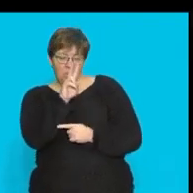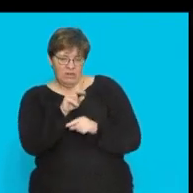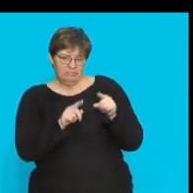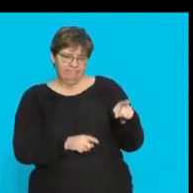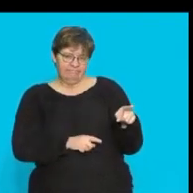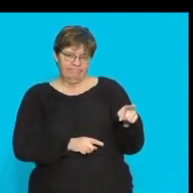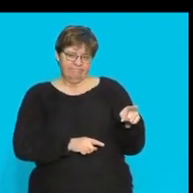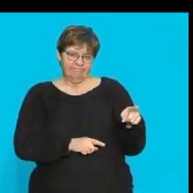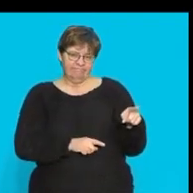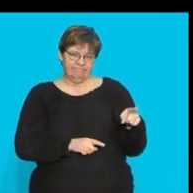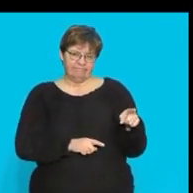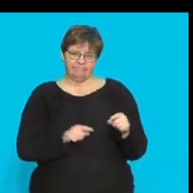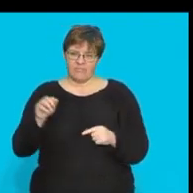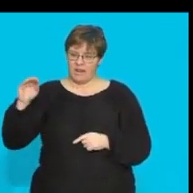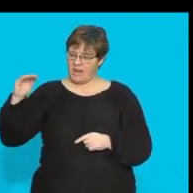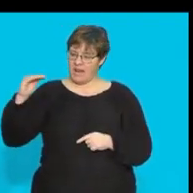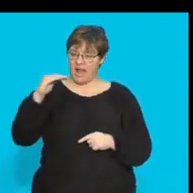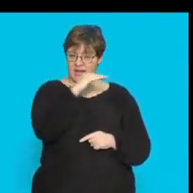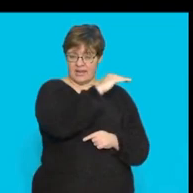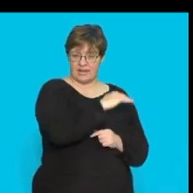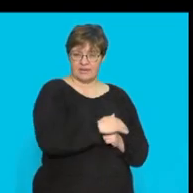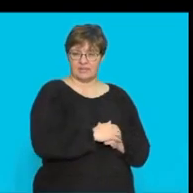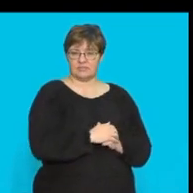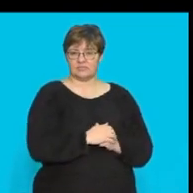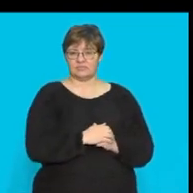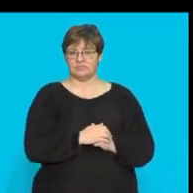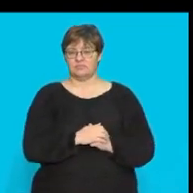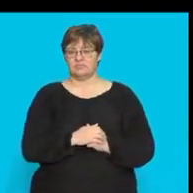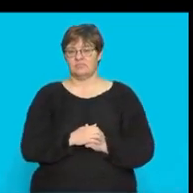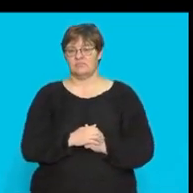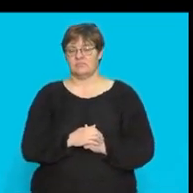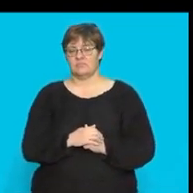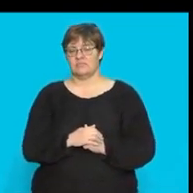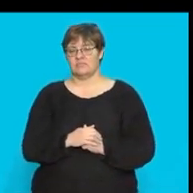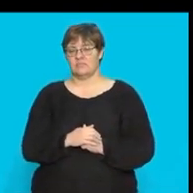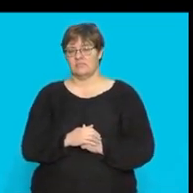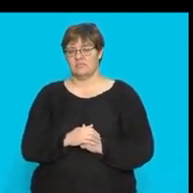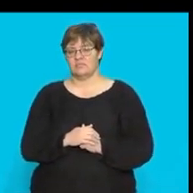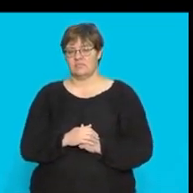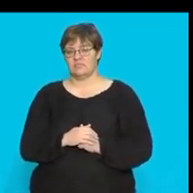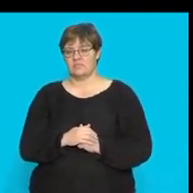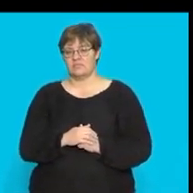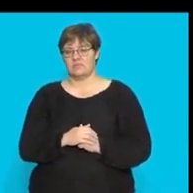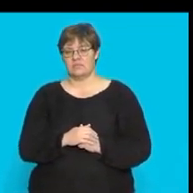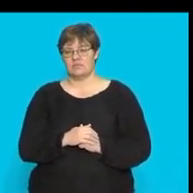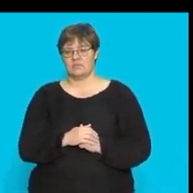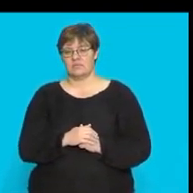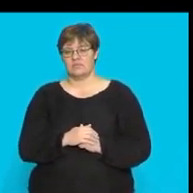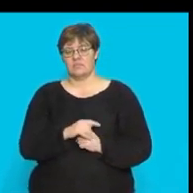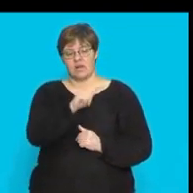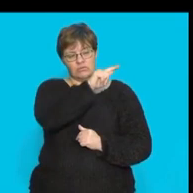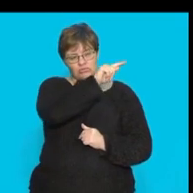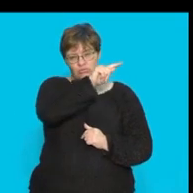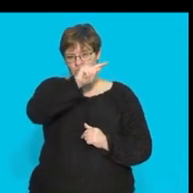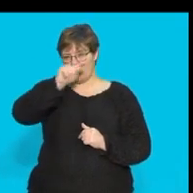here, if I draw a line over here, let me go over there, and I draw it, I know I'm not too accurate, all